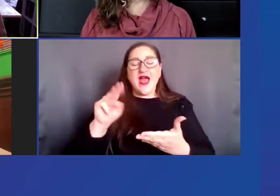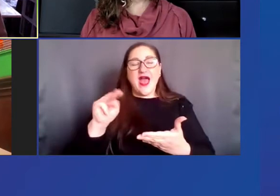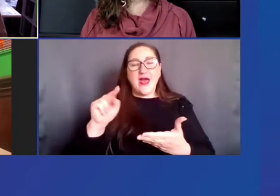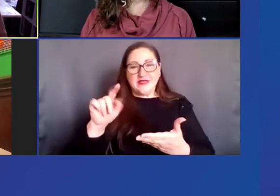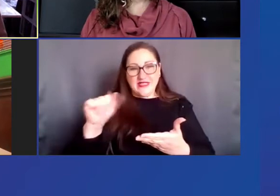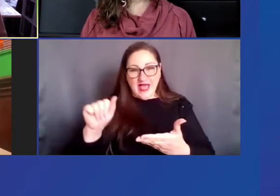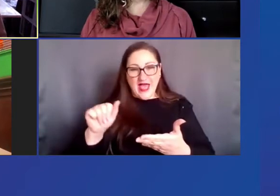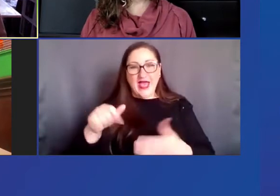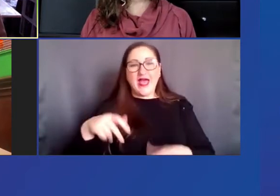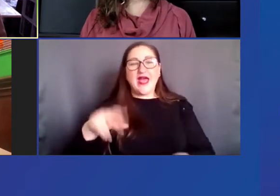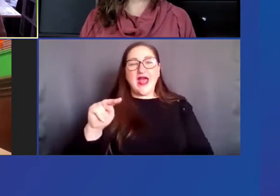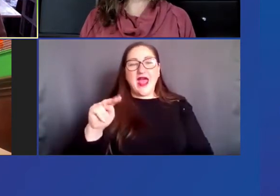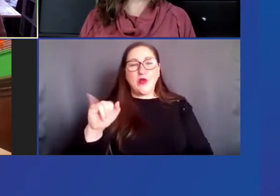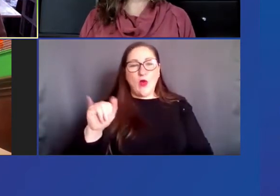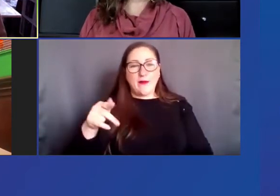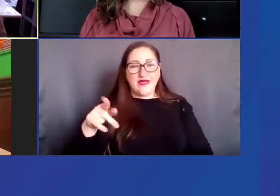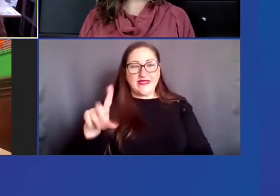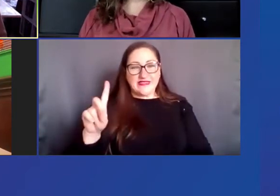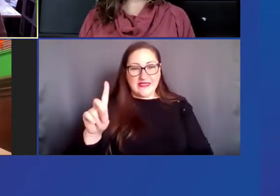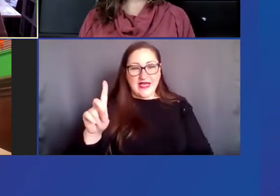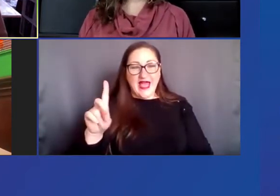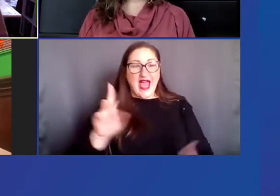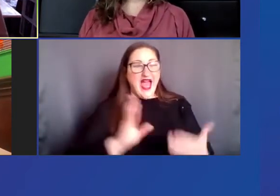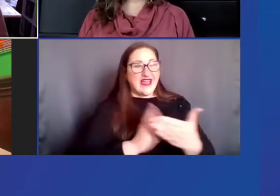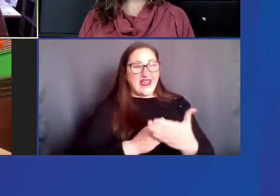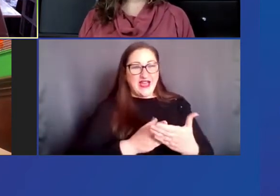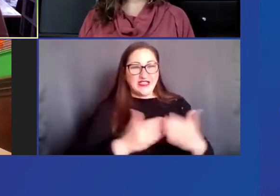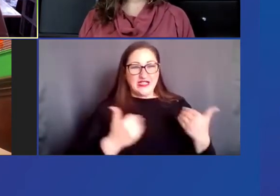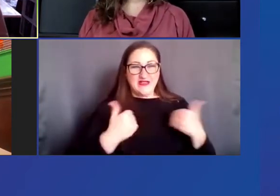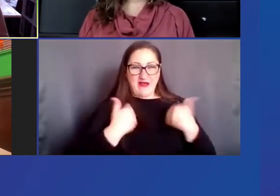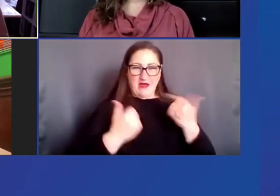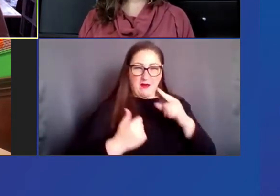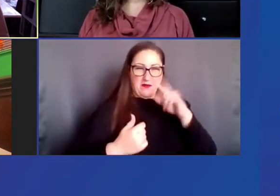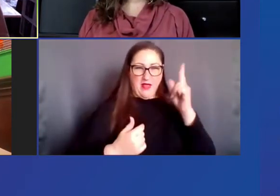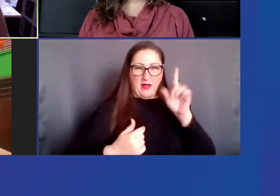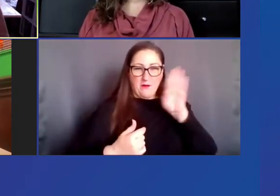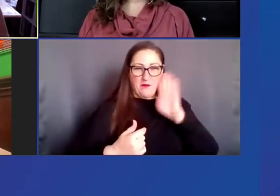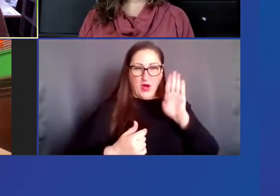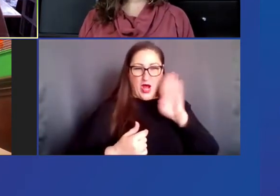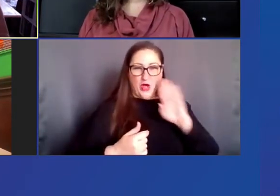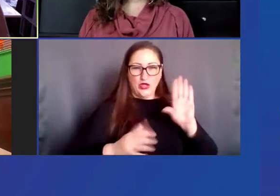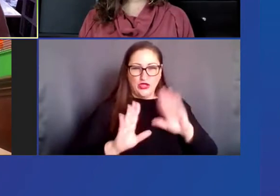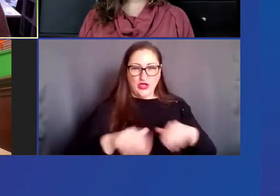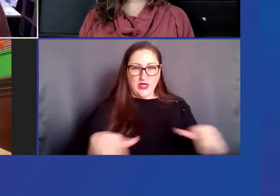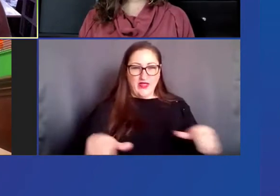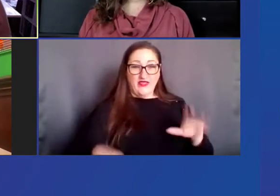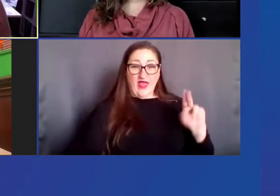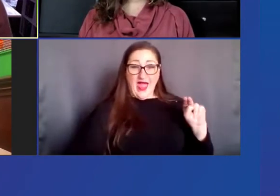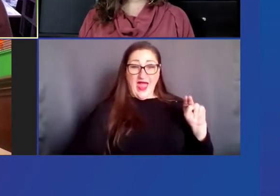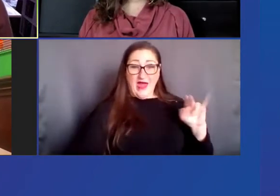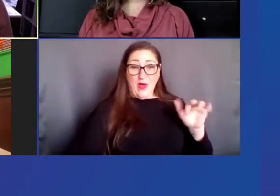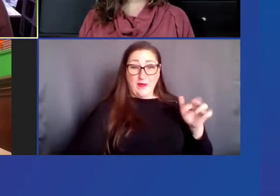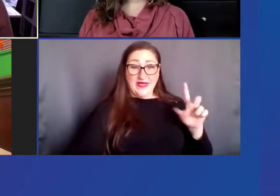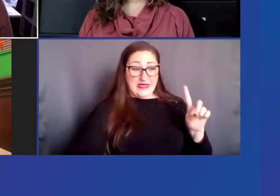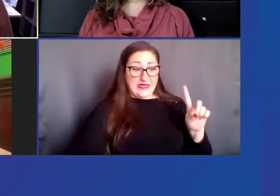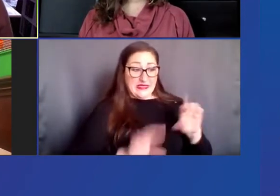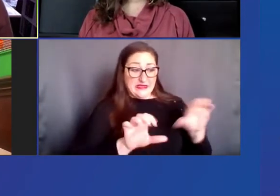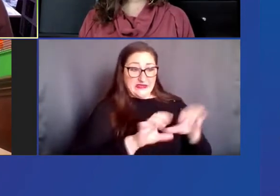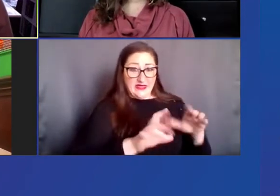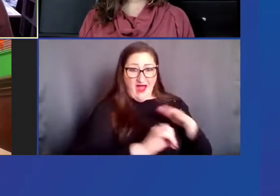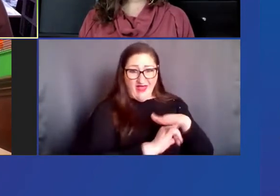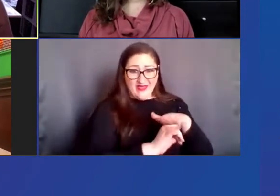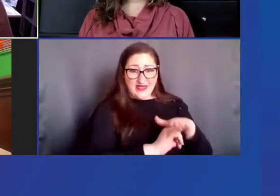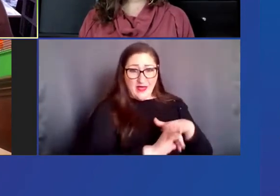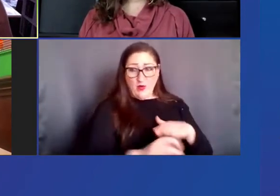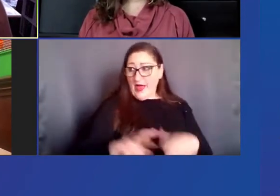attacks on young Black and brown children that the NYPD carried out on the subway platform